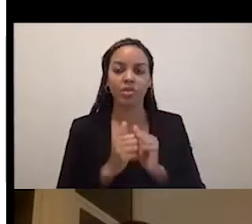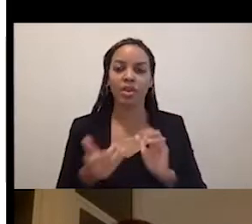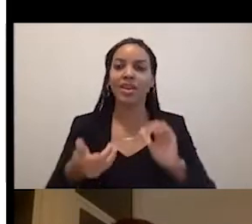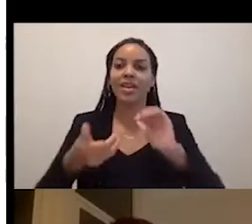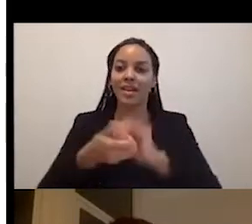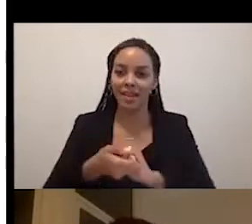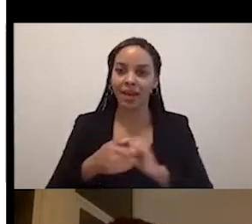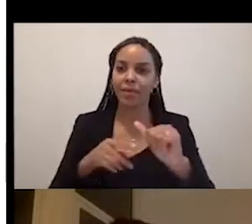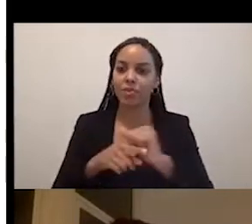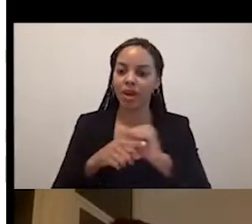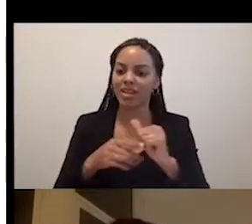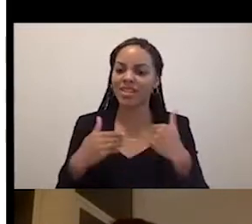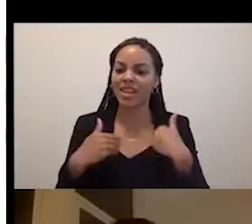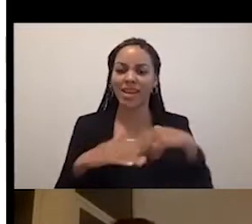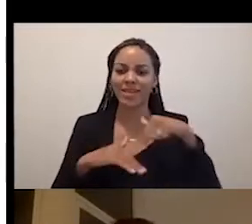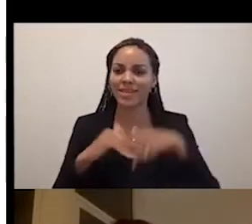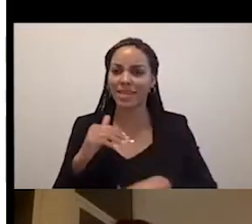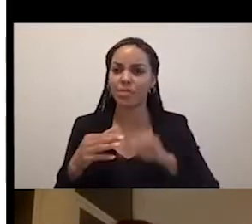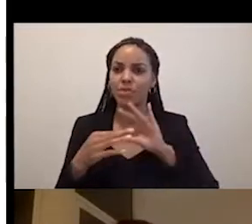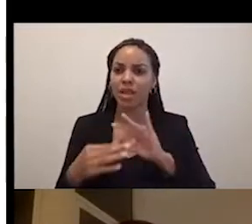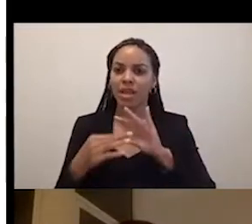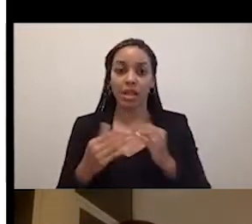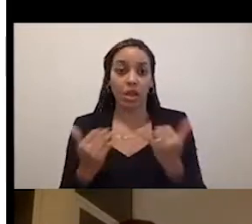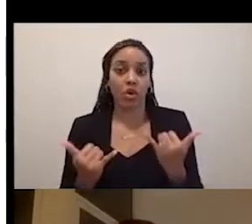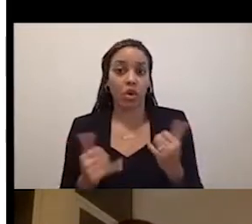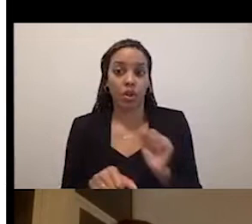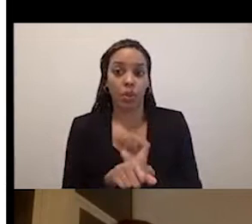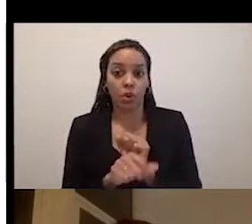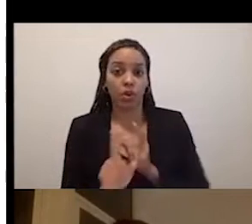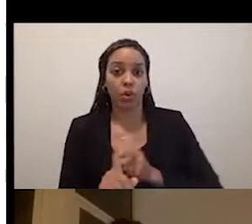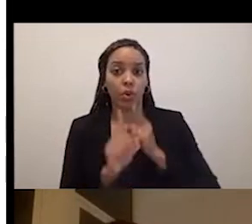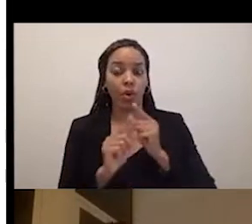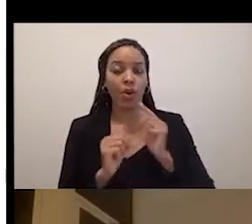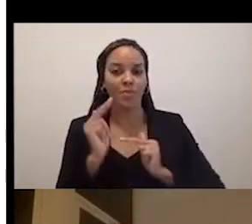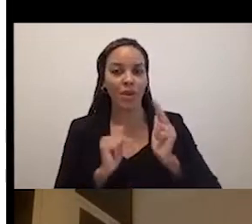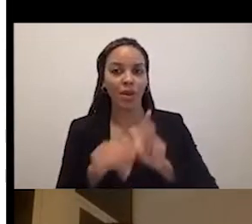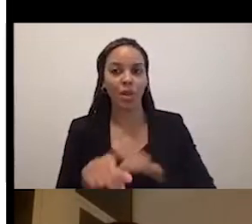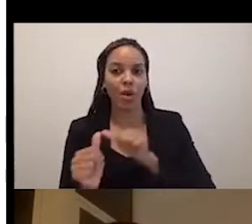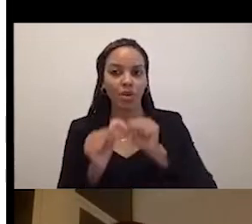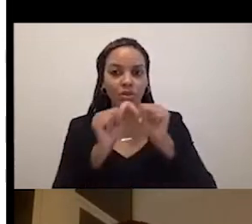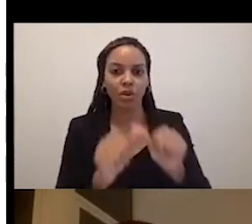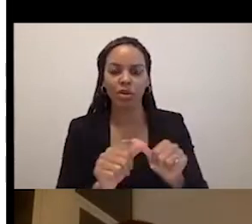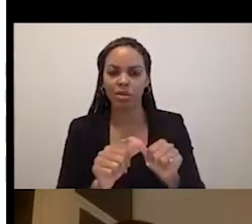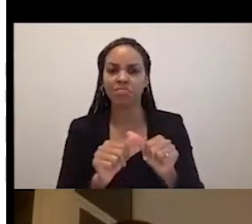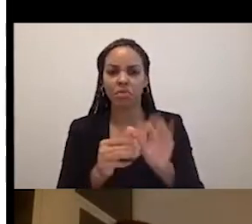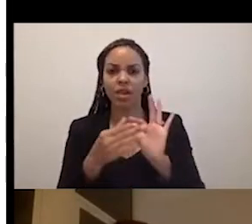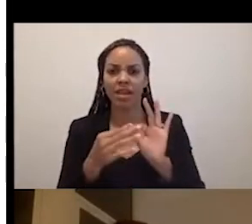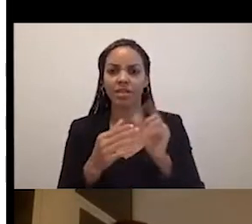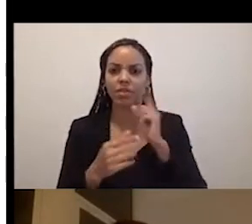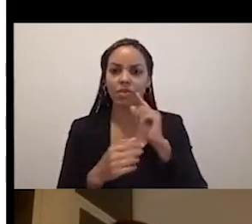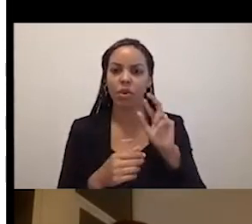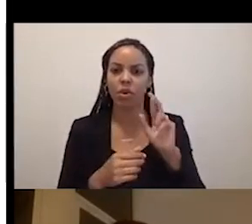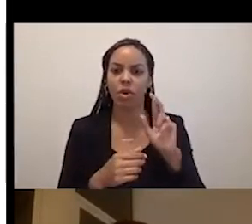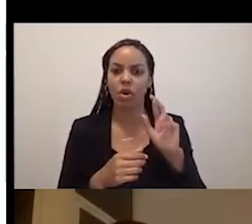has extensive relationships, and she's currently working on building kind of long-term sustainable relationships for the Rijksacademy